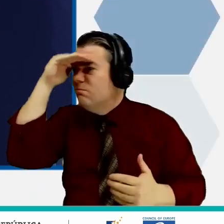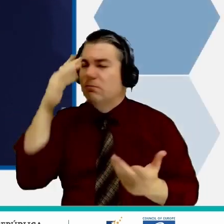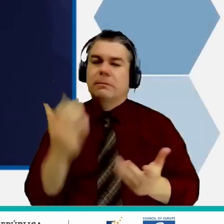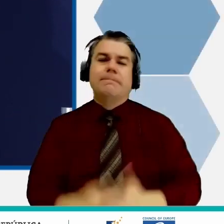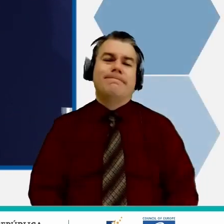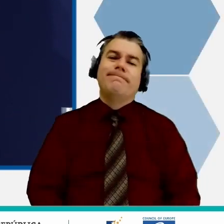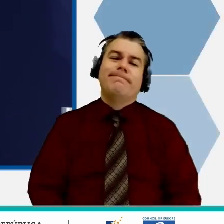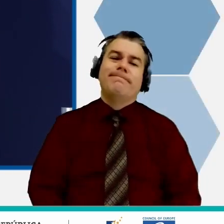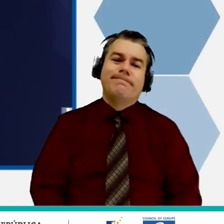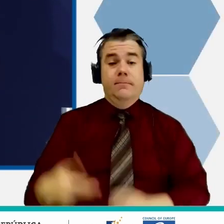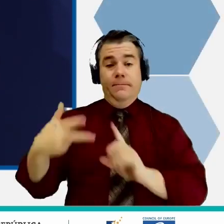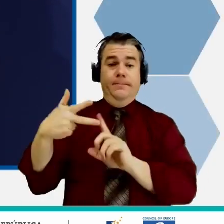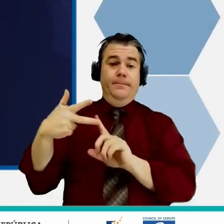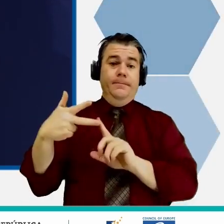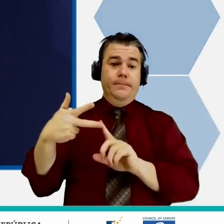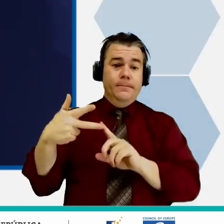is also